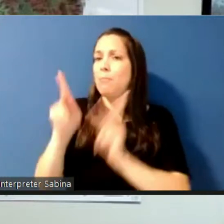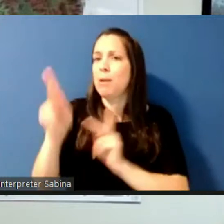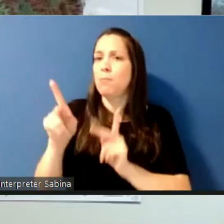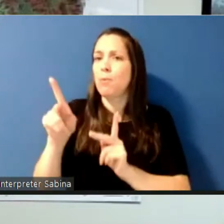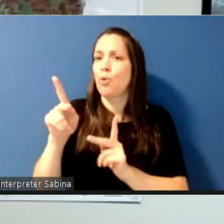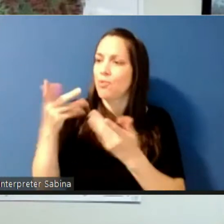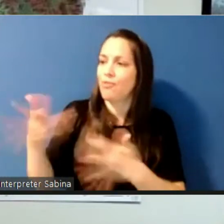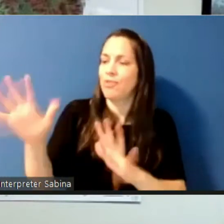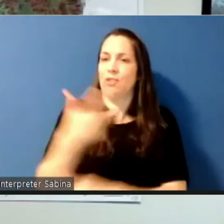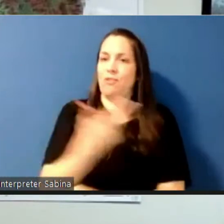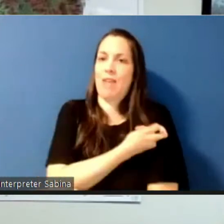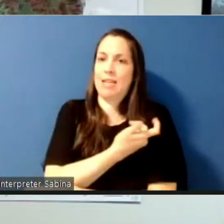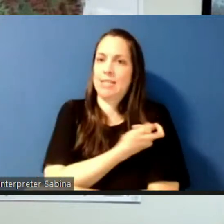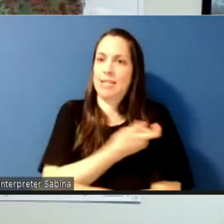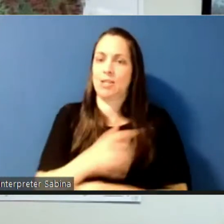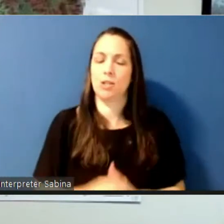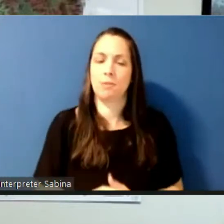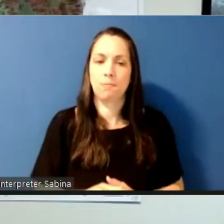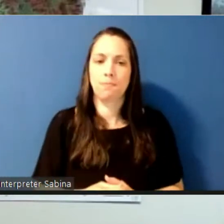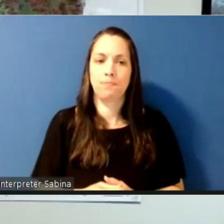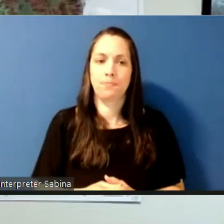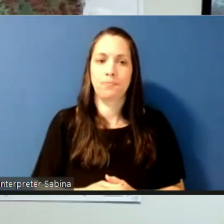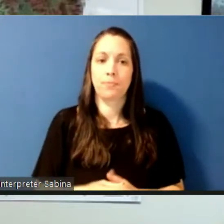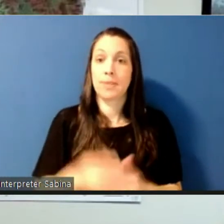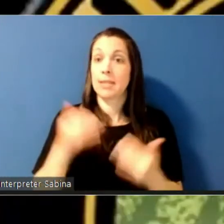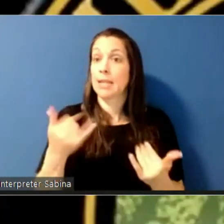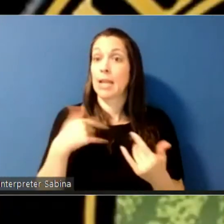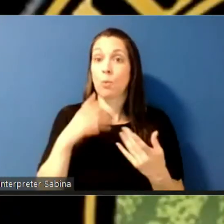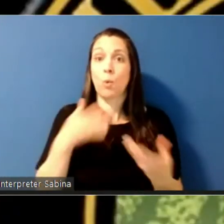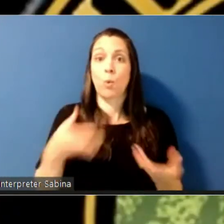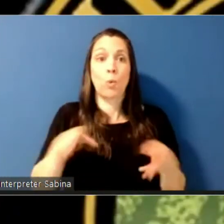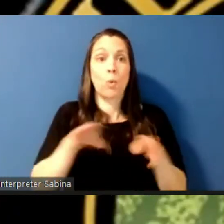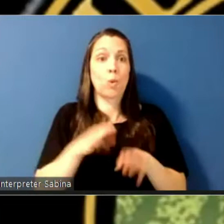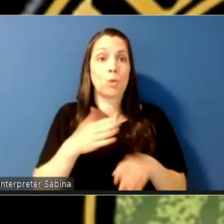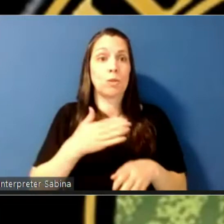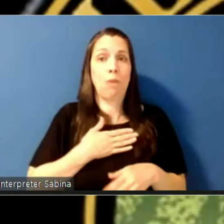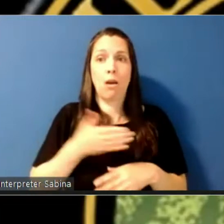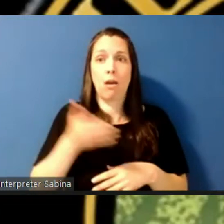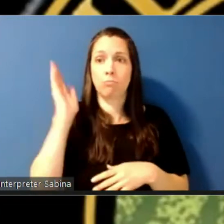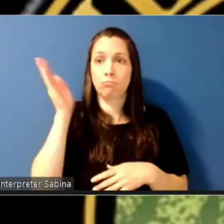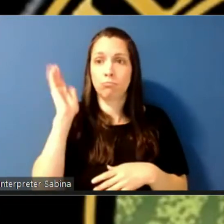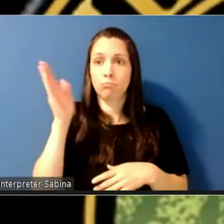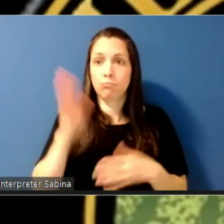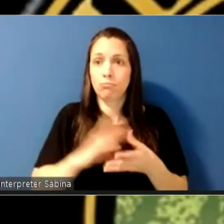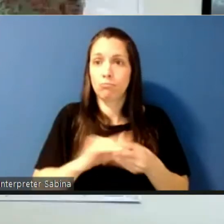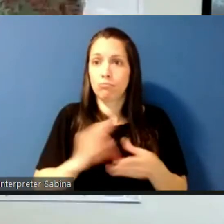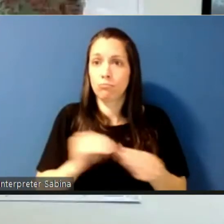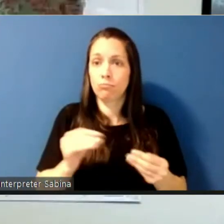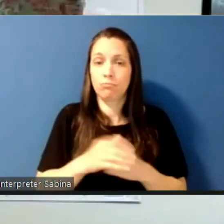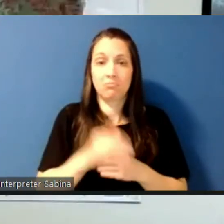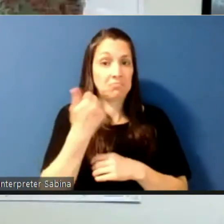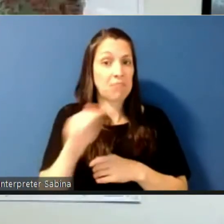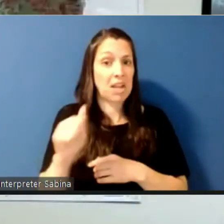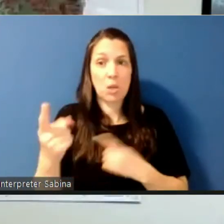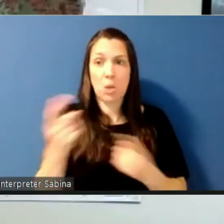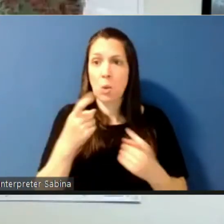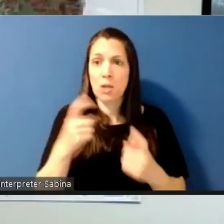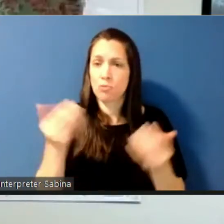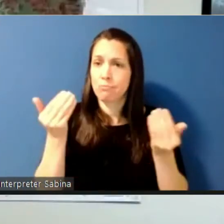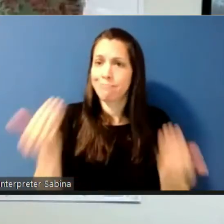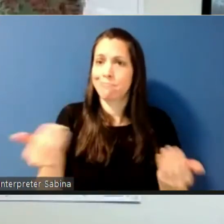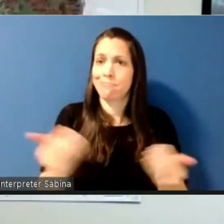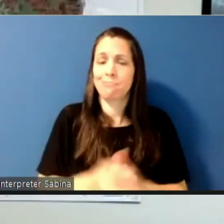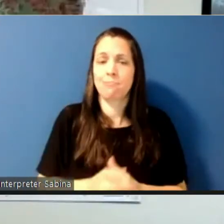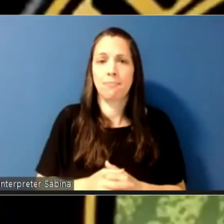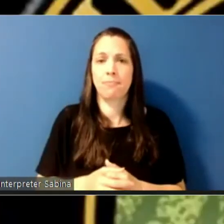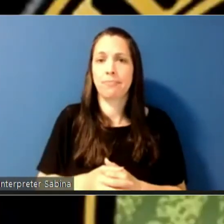And with that, I will close my presentation. Any questions? Please, I'll be here. Thank you, Dr.